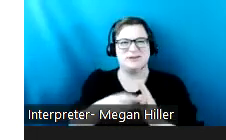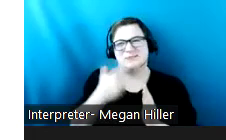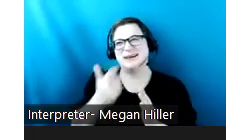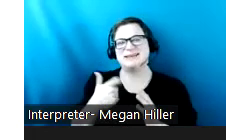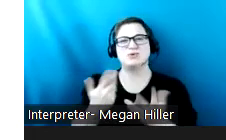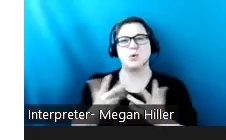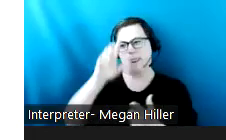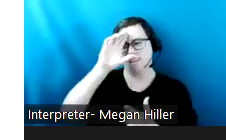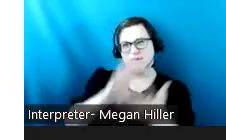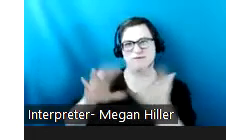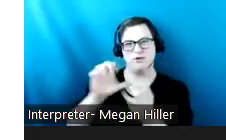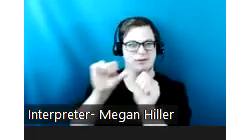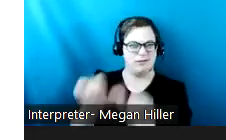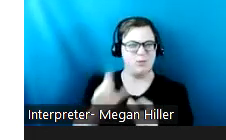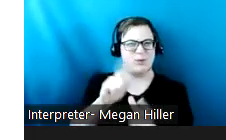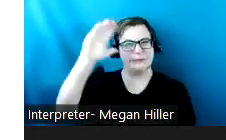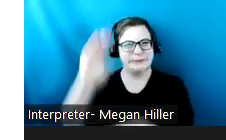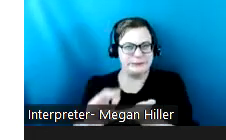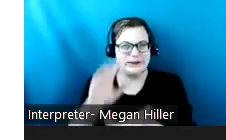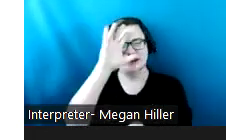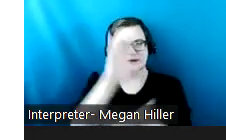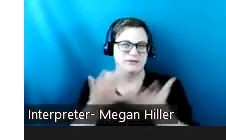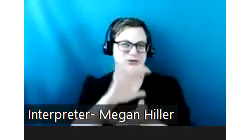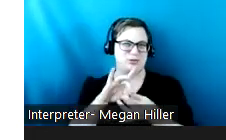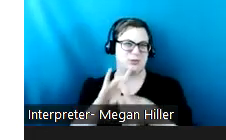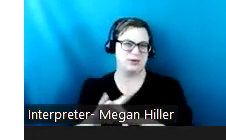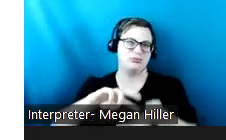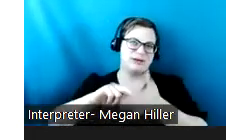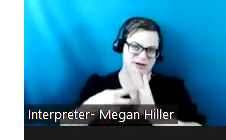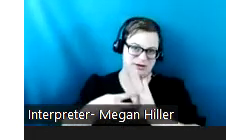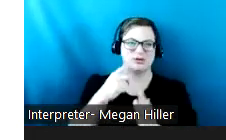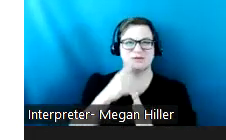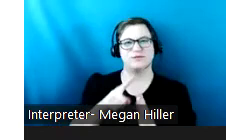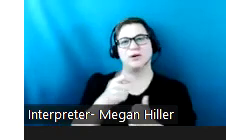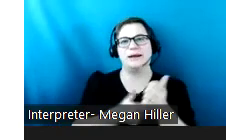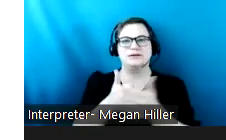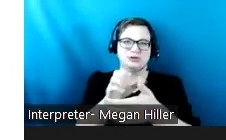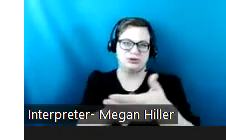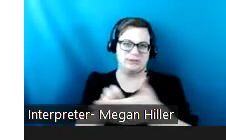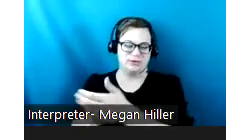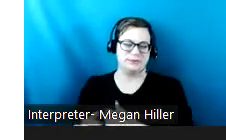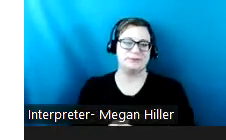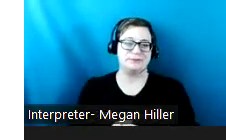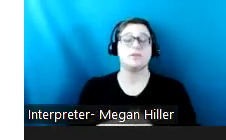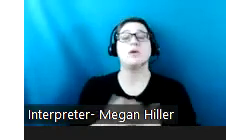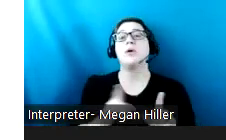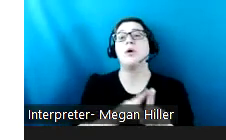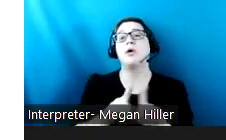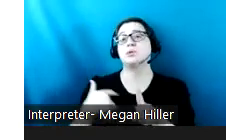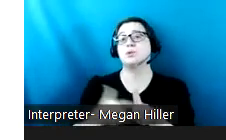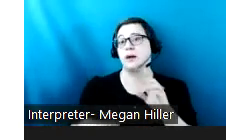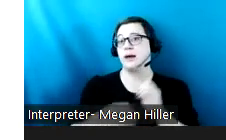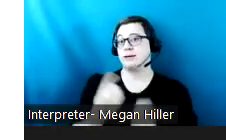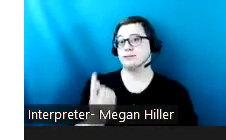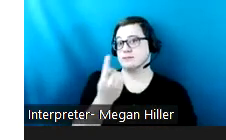and overlap or conflict with definitions across our rule volume. And one new thing that we pulled into